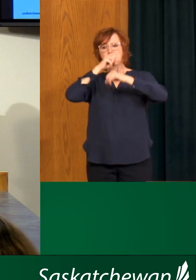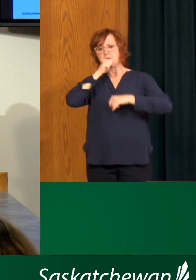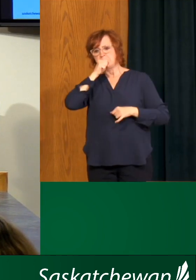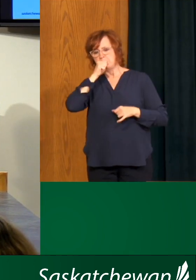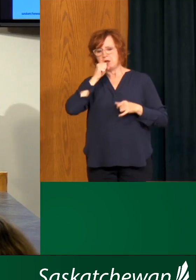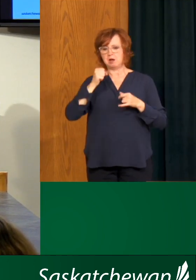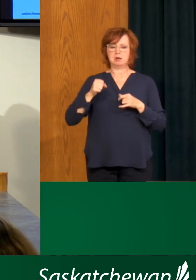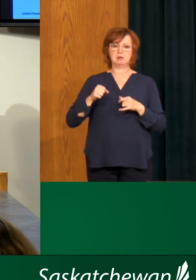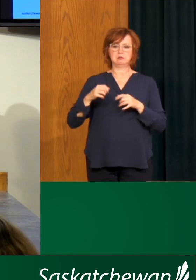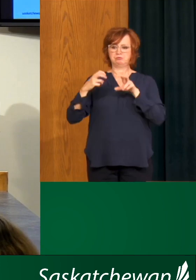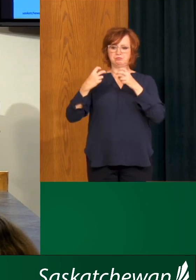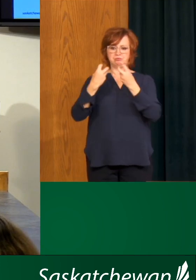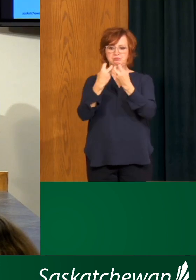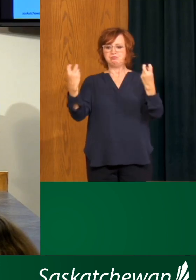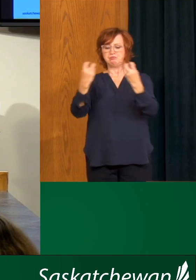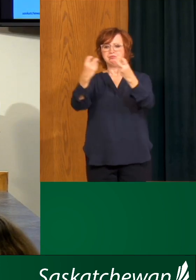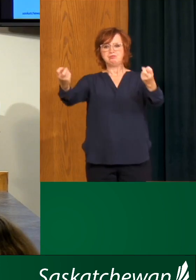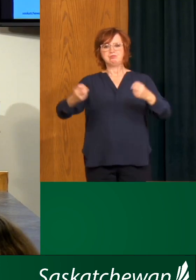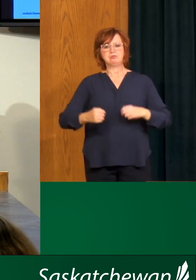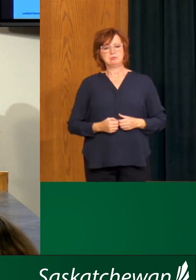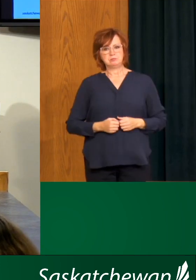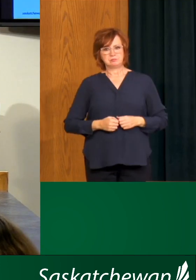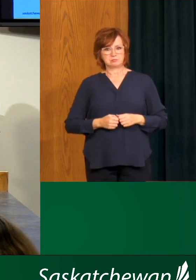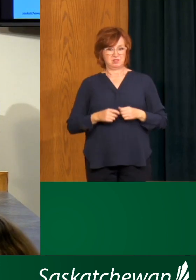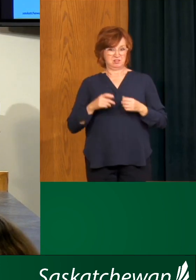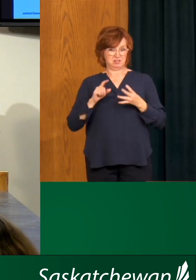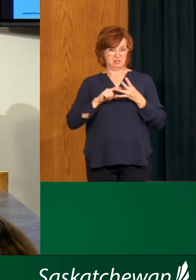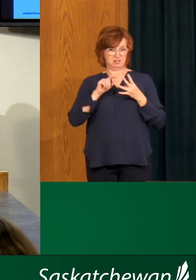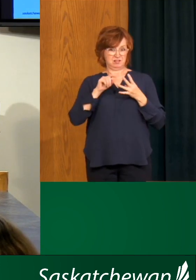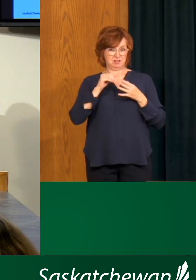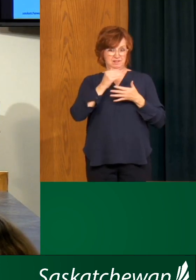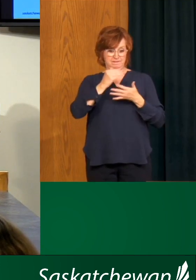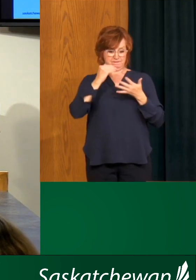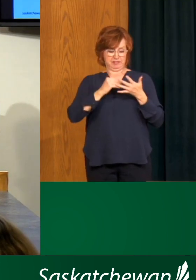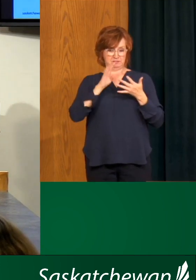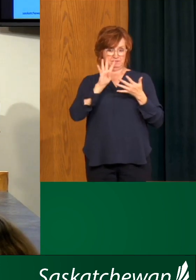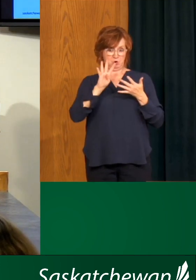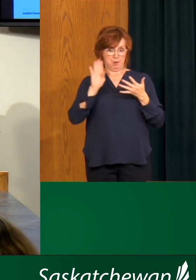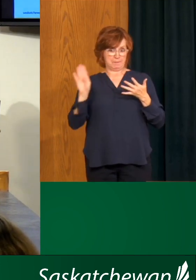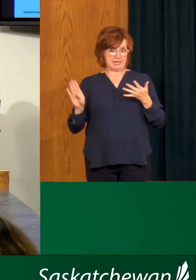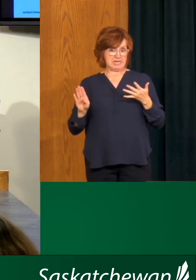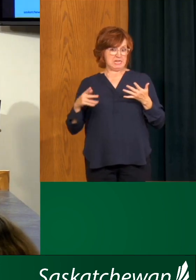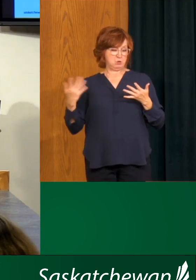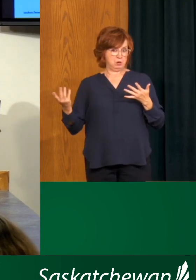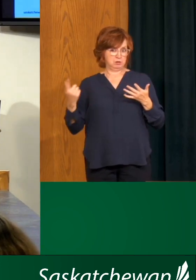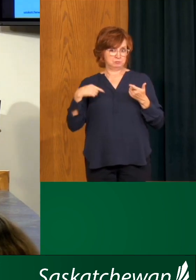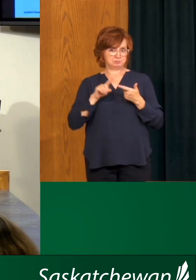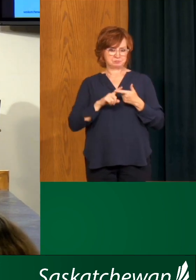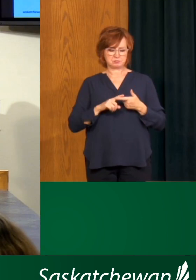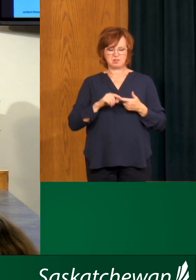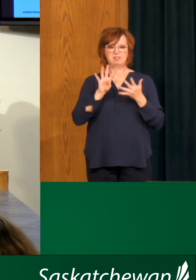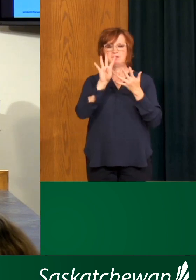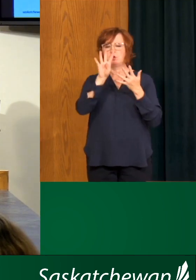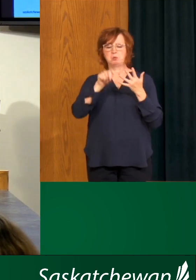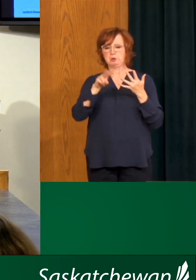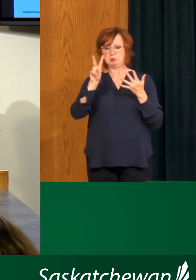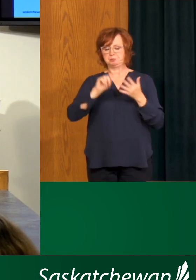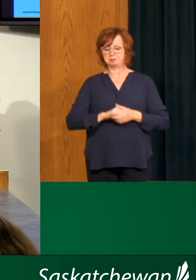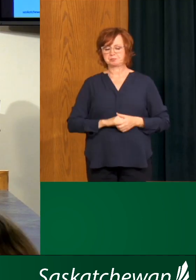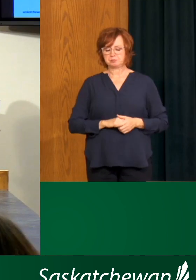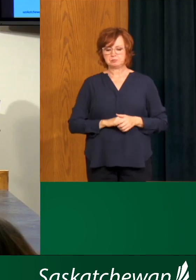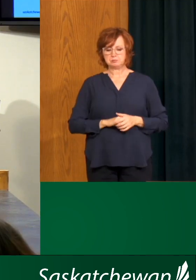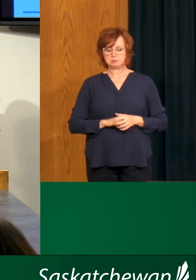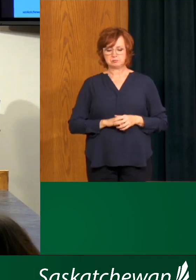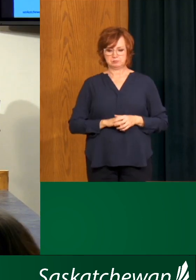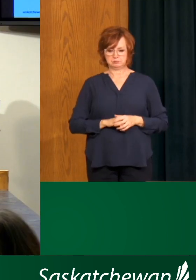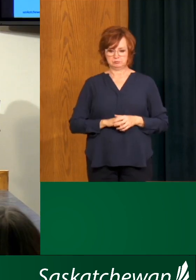happen in phase 4, or will they have to wait until phase 5? Thanks. Yeah, thank you. And we'll come out with further guidance. But certainly